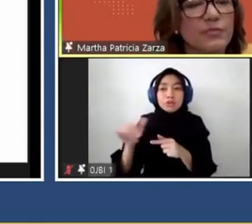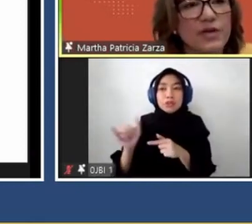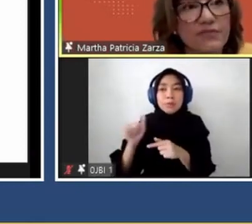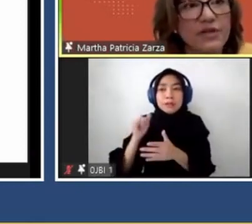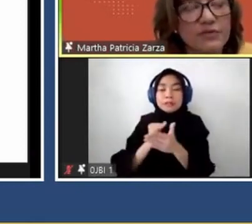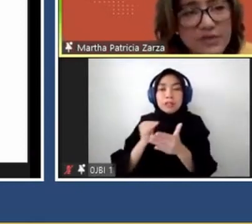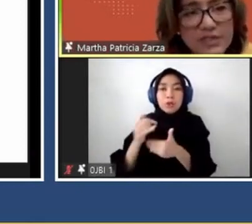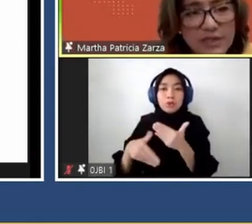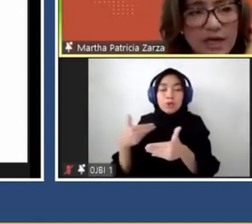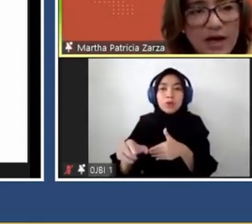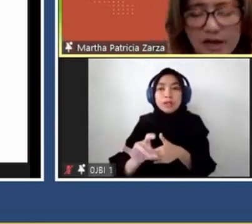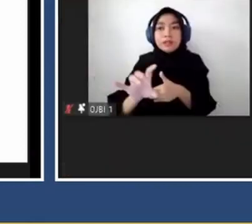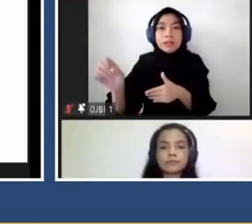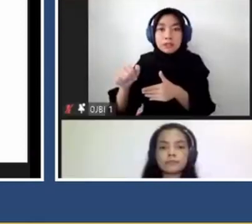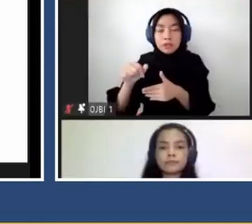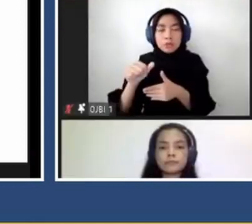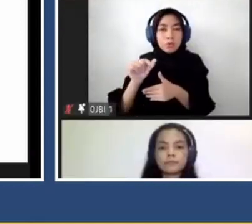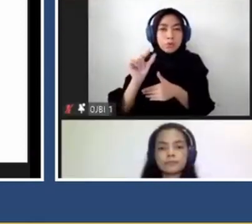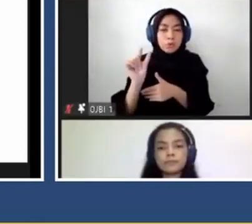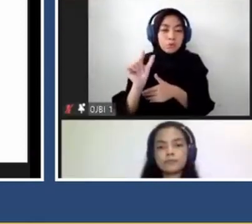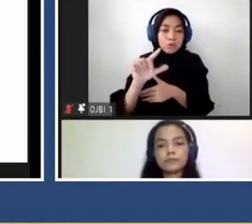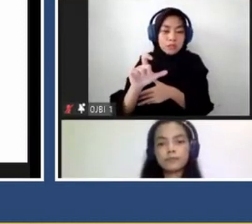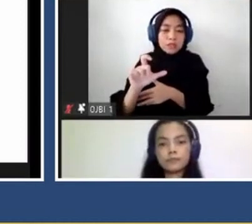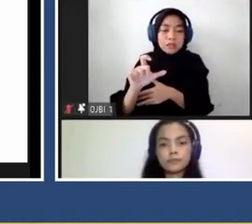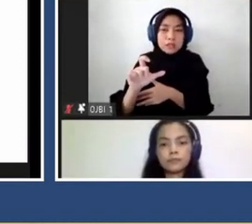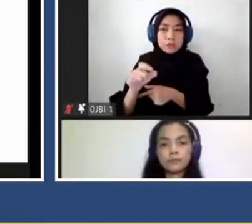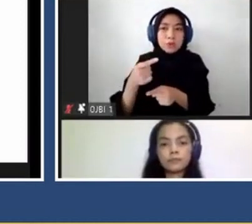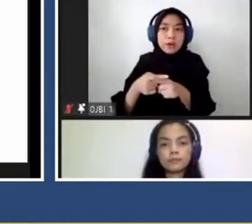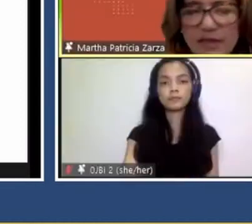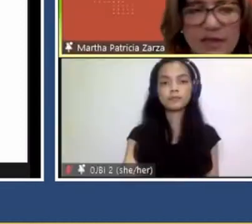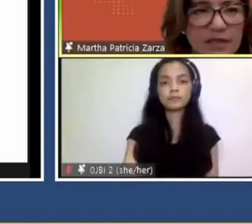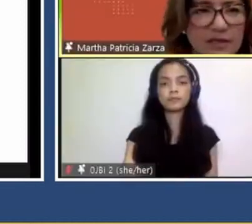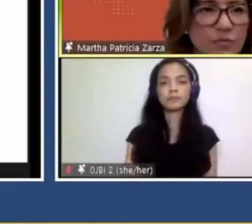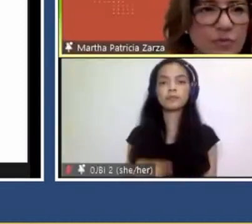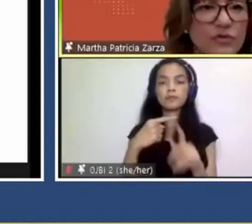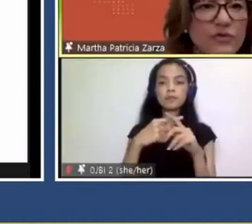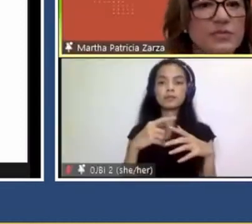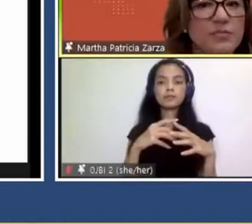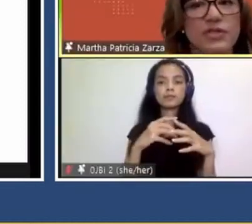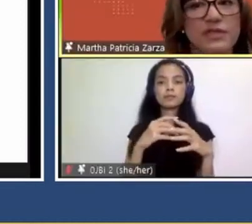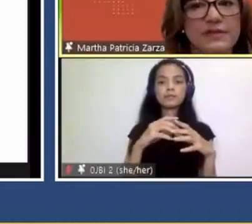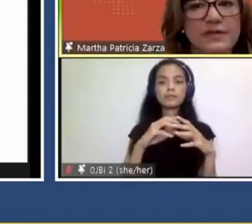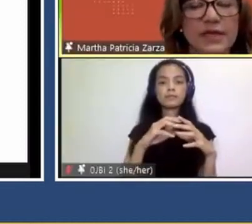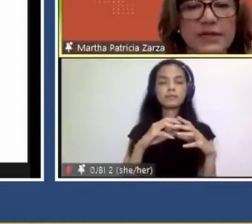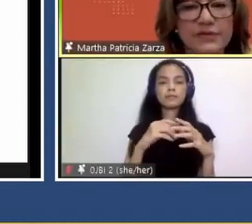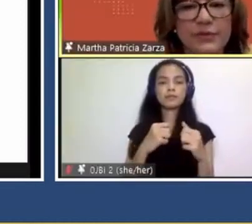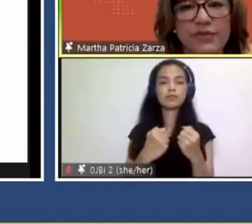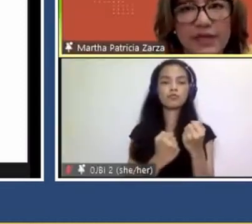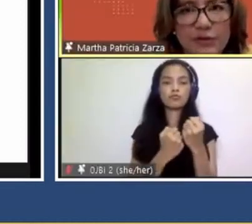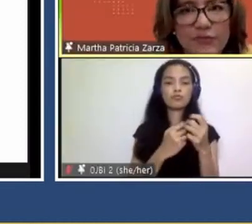people from Granville University, are engineers providing support to this project.